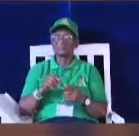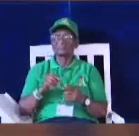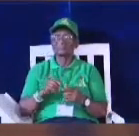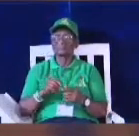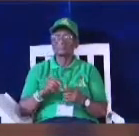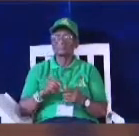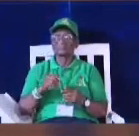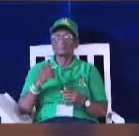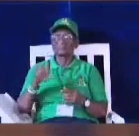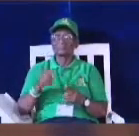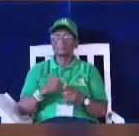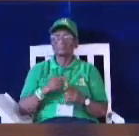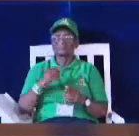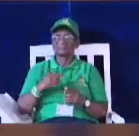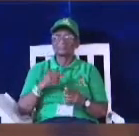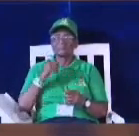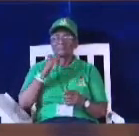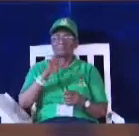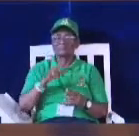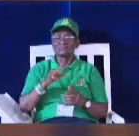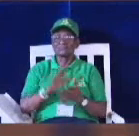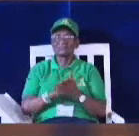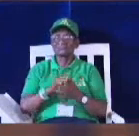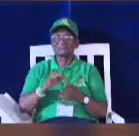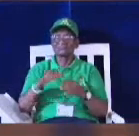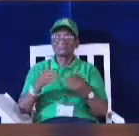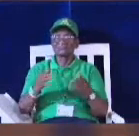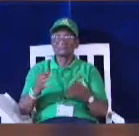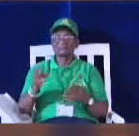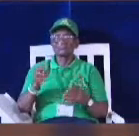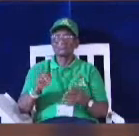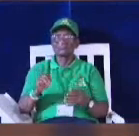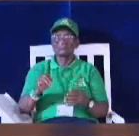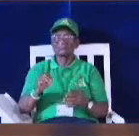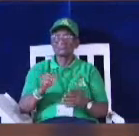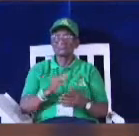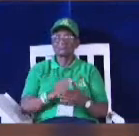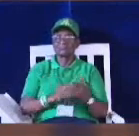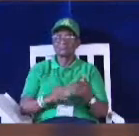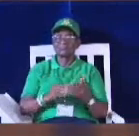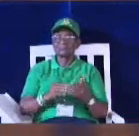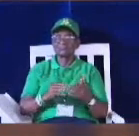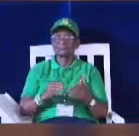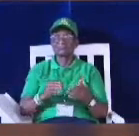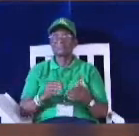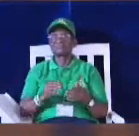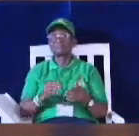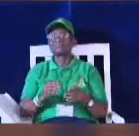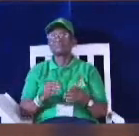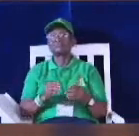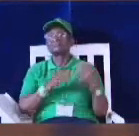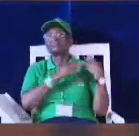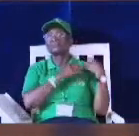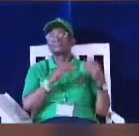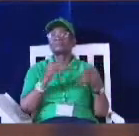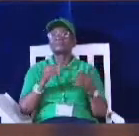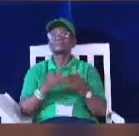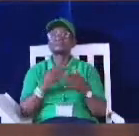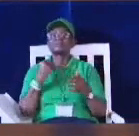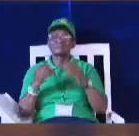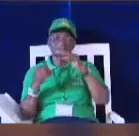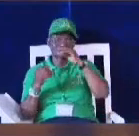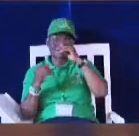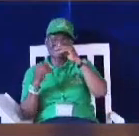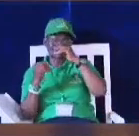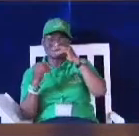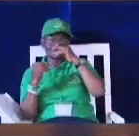the first wife had given him some boys. before